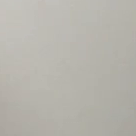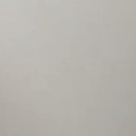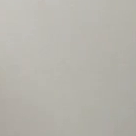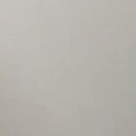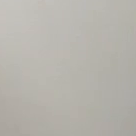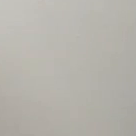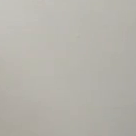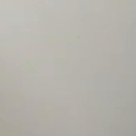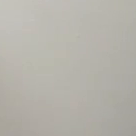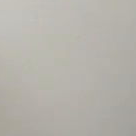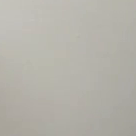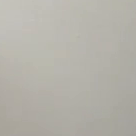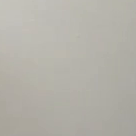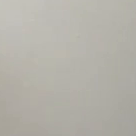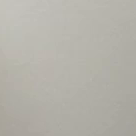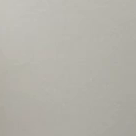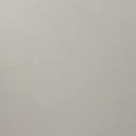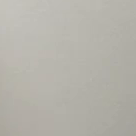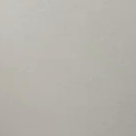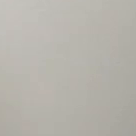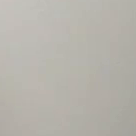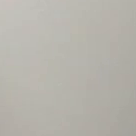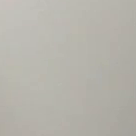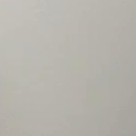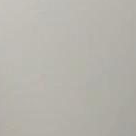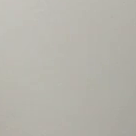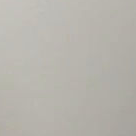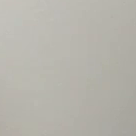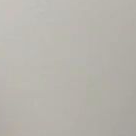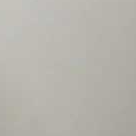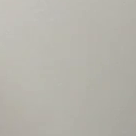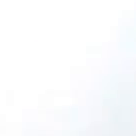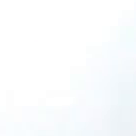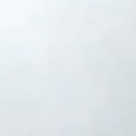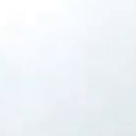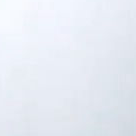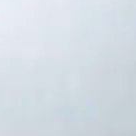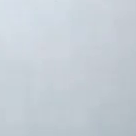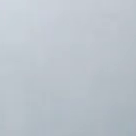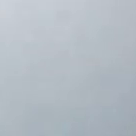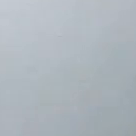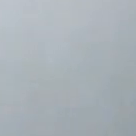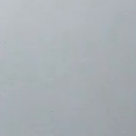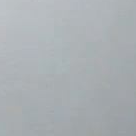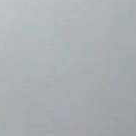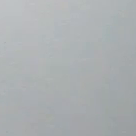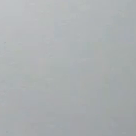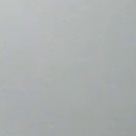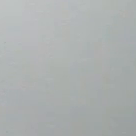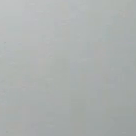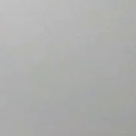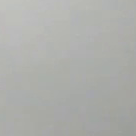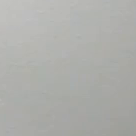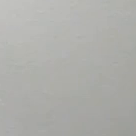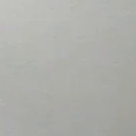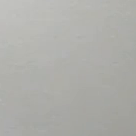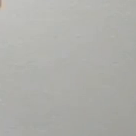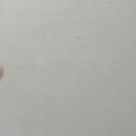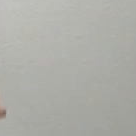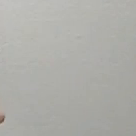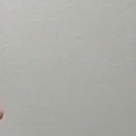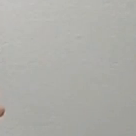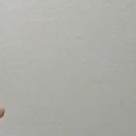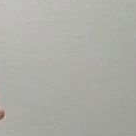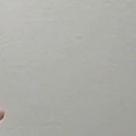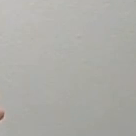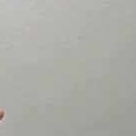Philadelphia speaks of the following. Keep what you have so nobody steals your crown. What did the church have at that